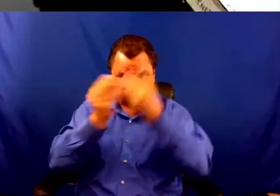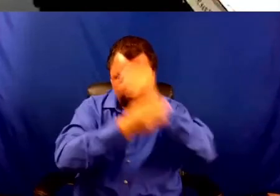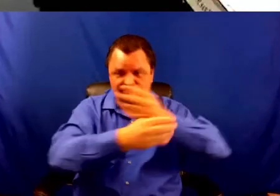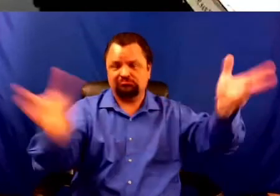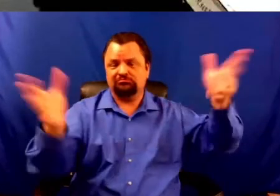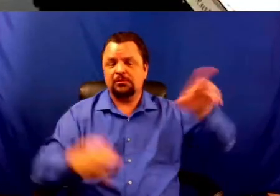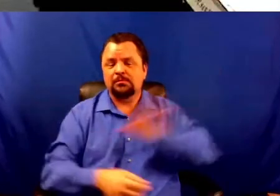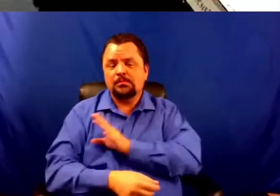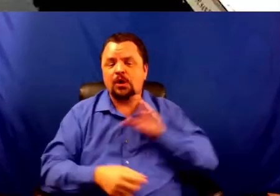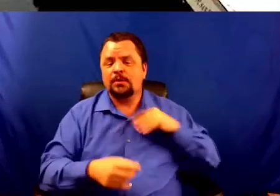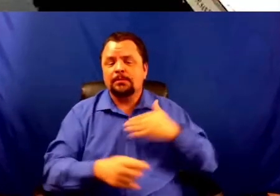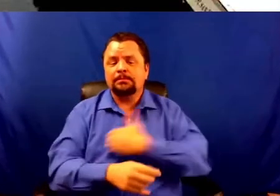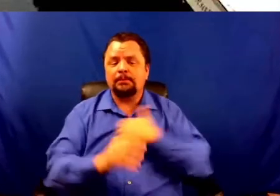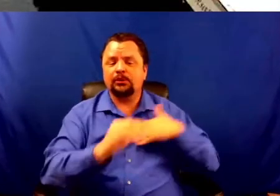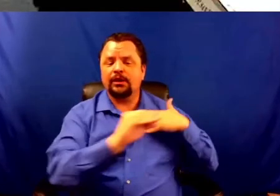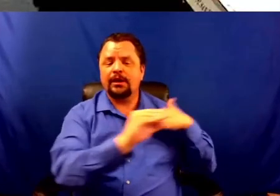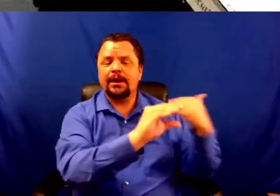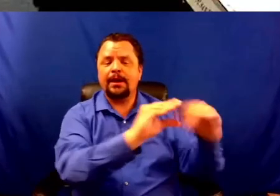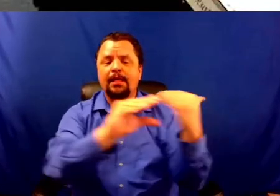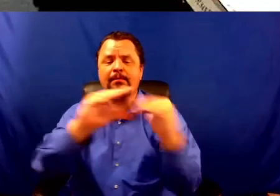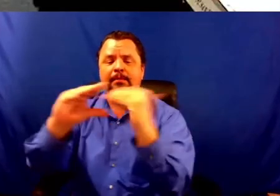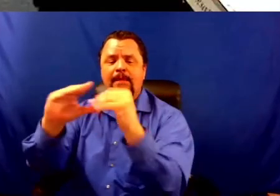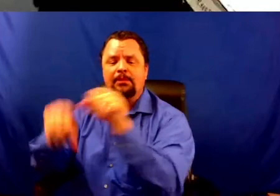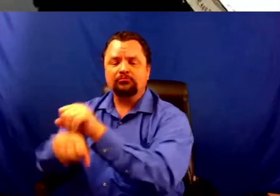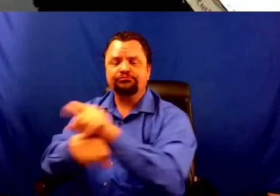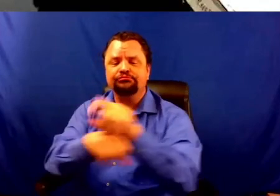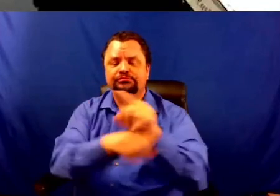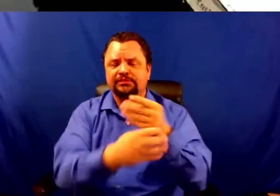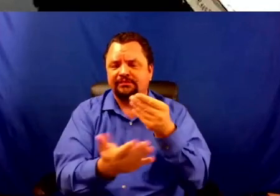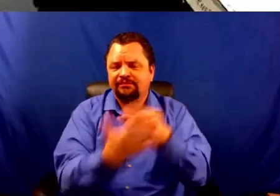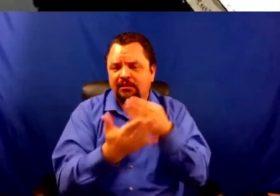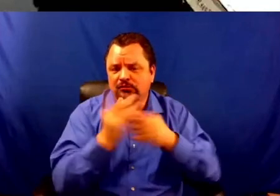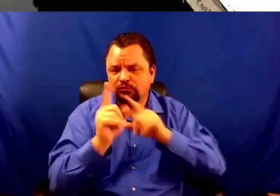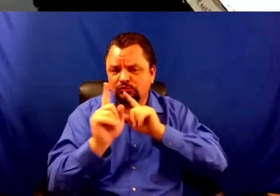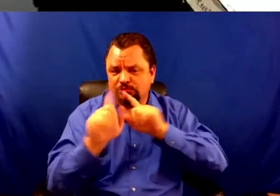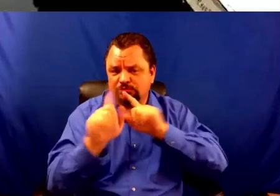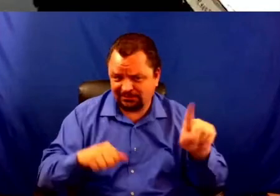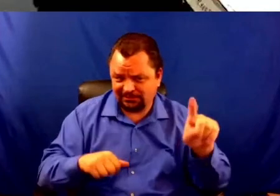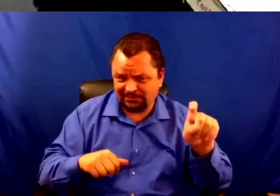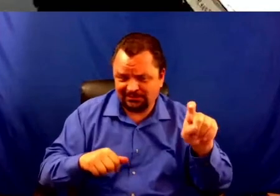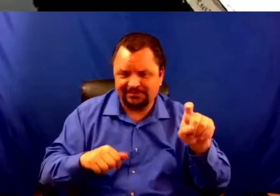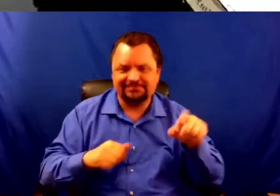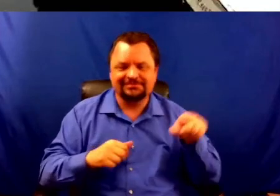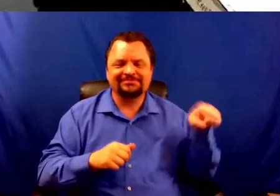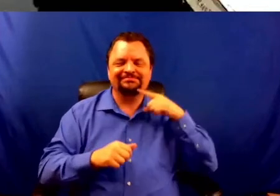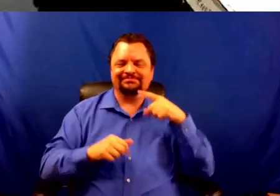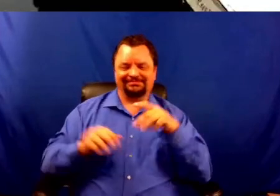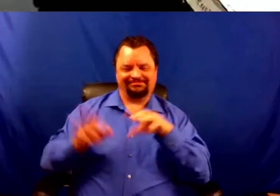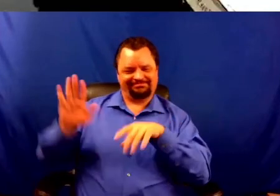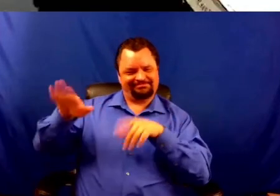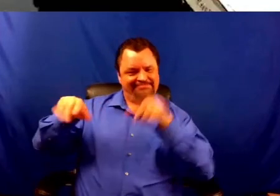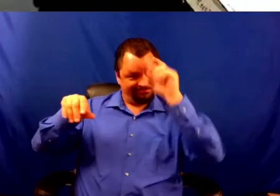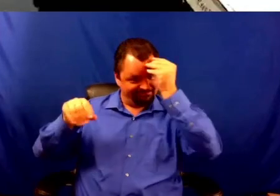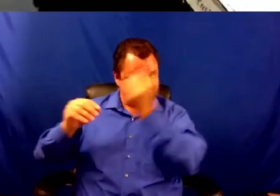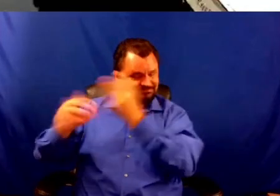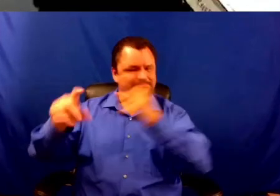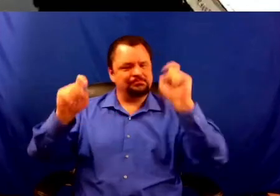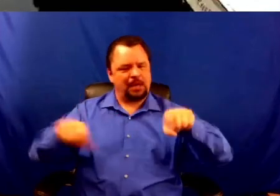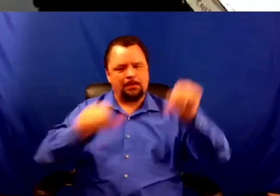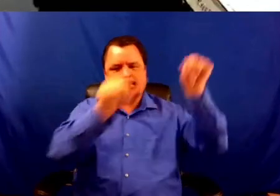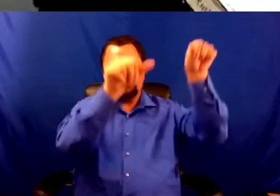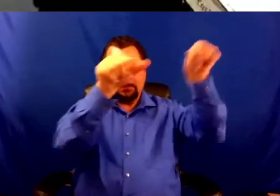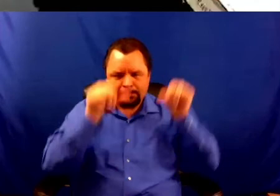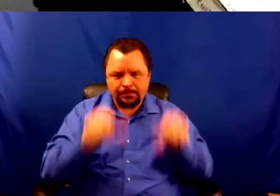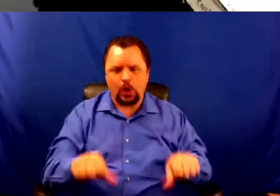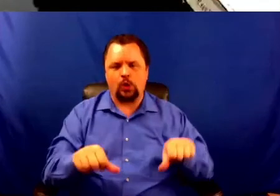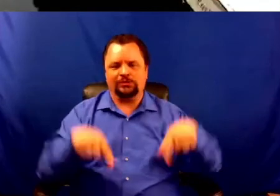email, or do we need person? We would need to post the meeting if we're going to do it other than